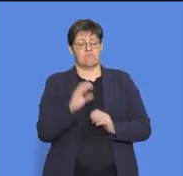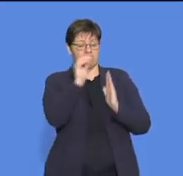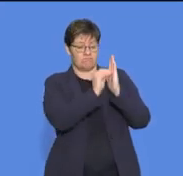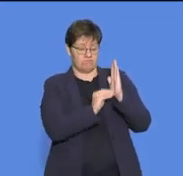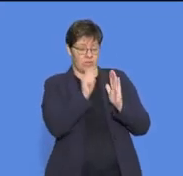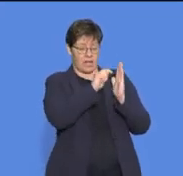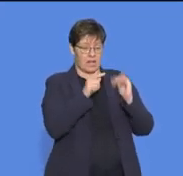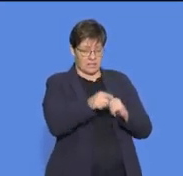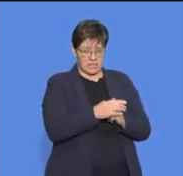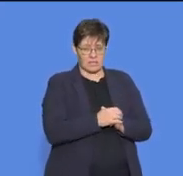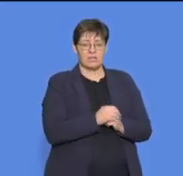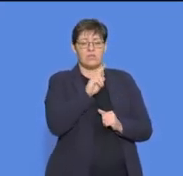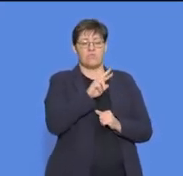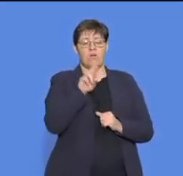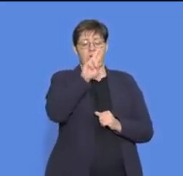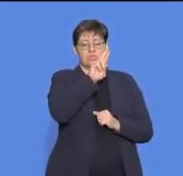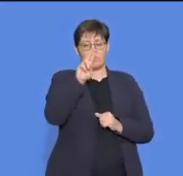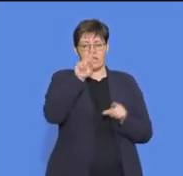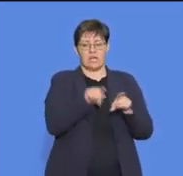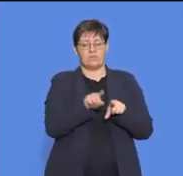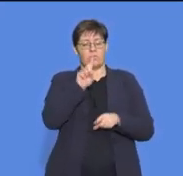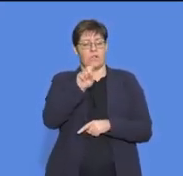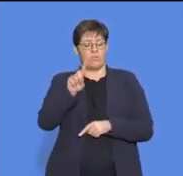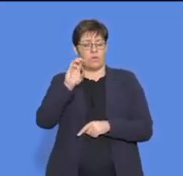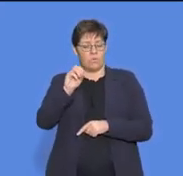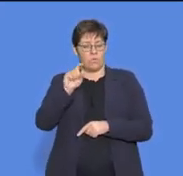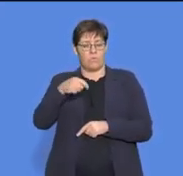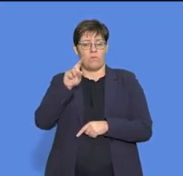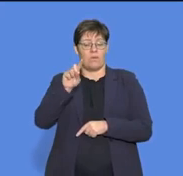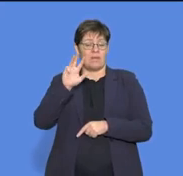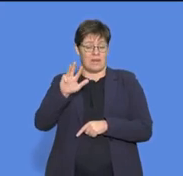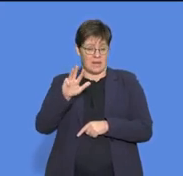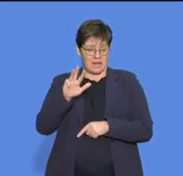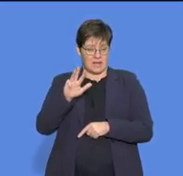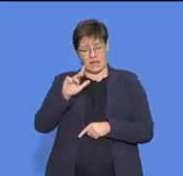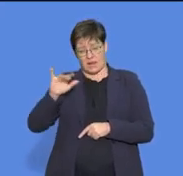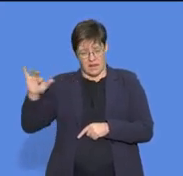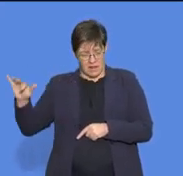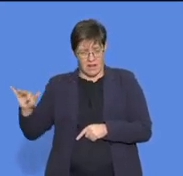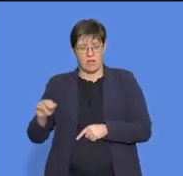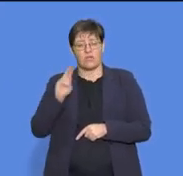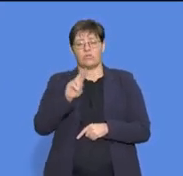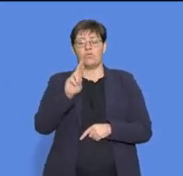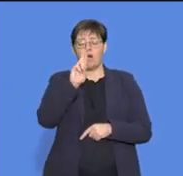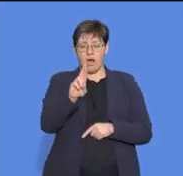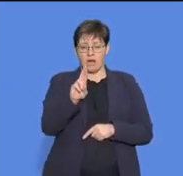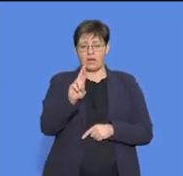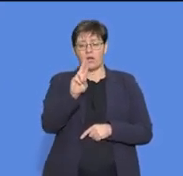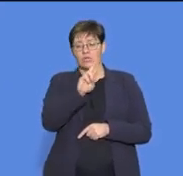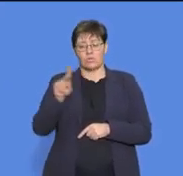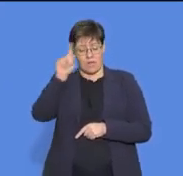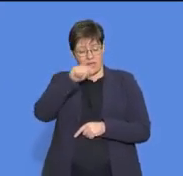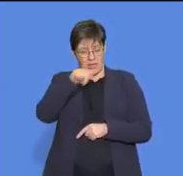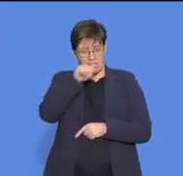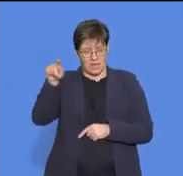in. Okay, we're going to put that into our calculator. We're going to end up with UR squared equals to 110,19 degrees. Again, we want